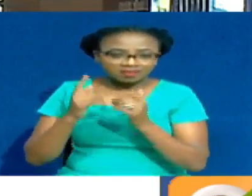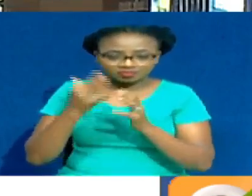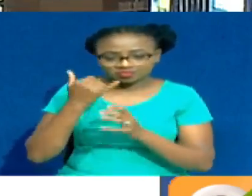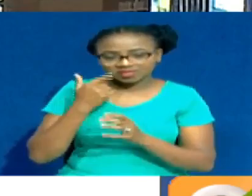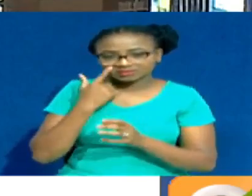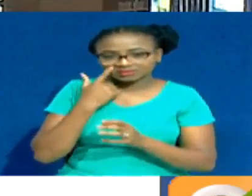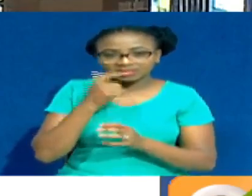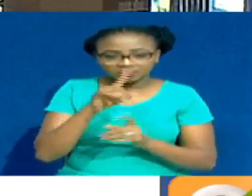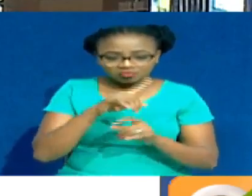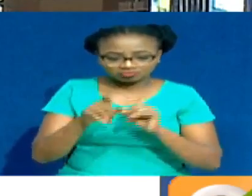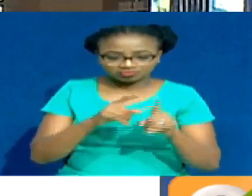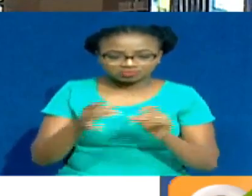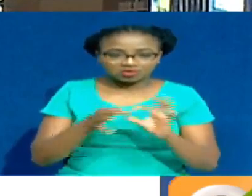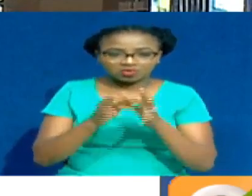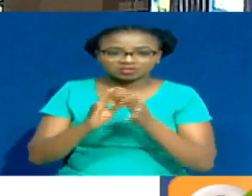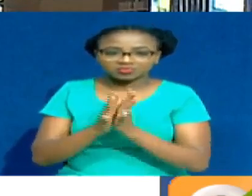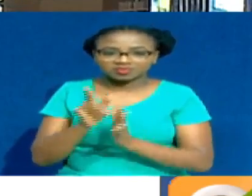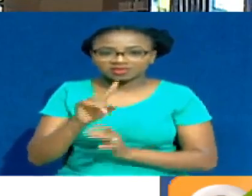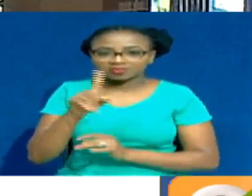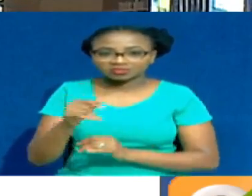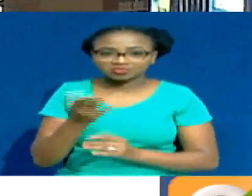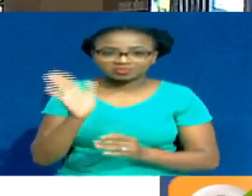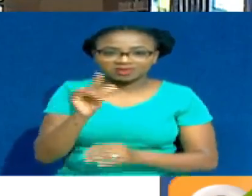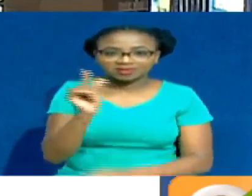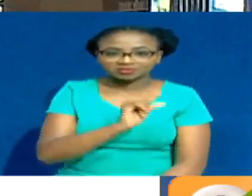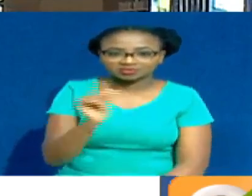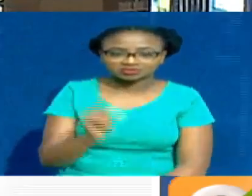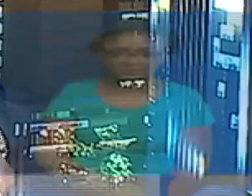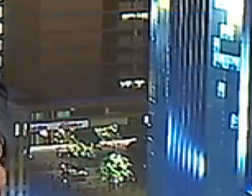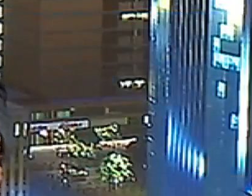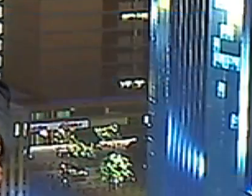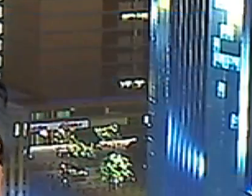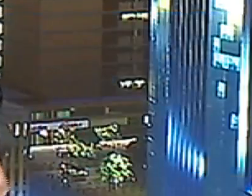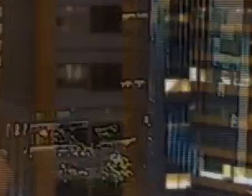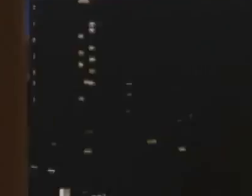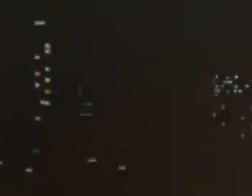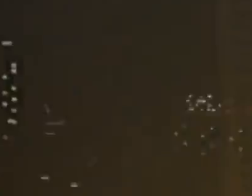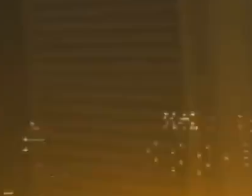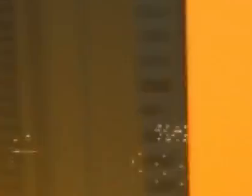see a lot of your questions in regards to that as well. You're watching NEWSNIGHT. Stay with us. We'll be right back.